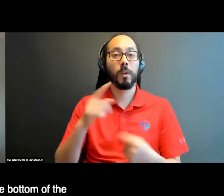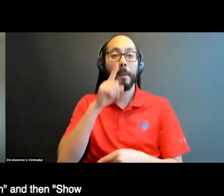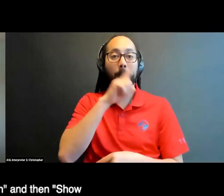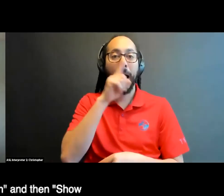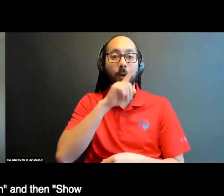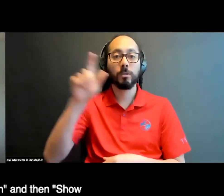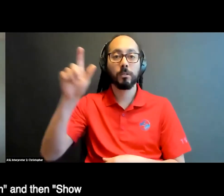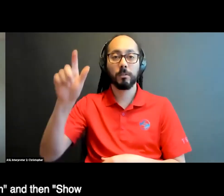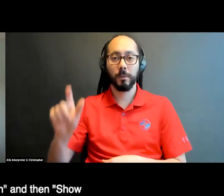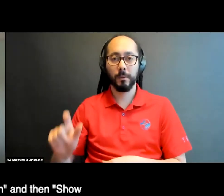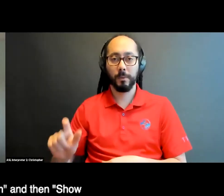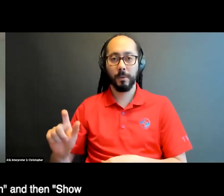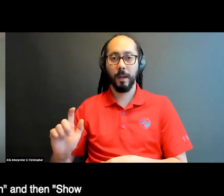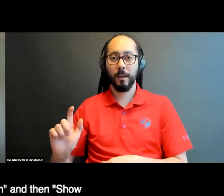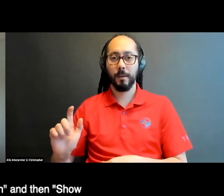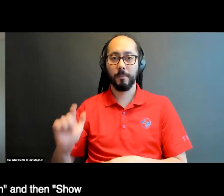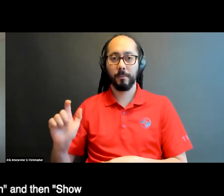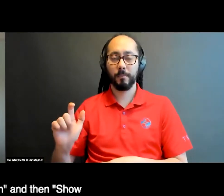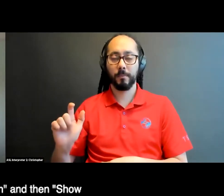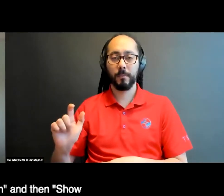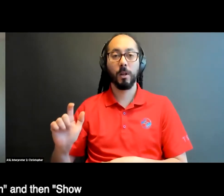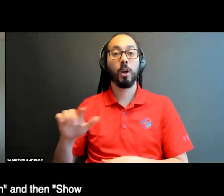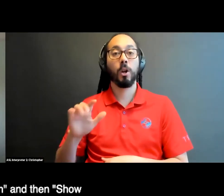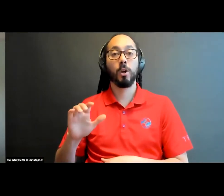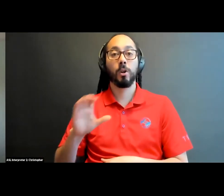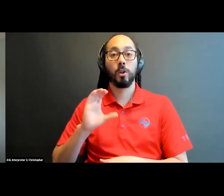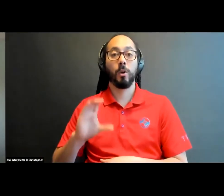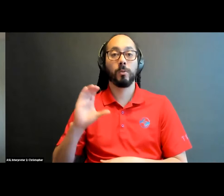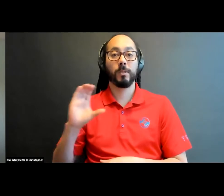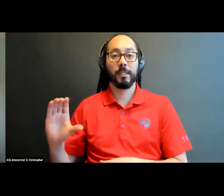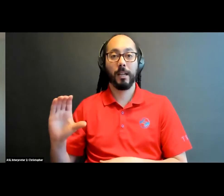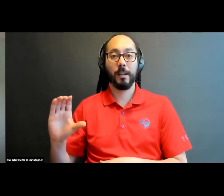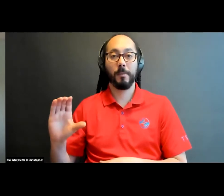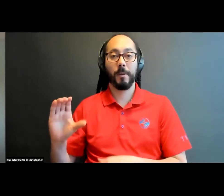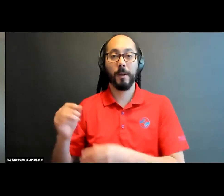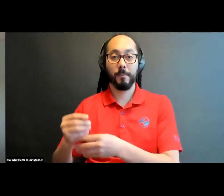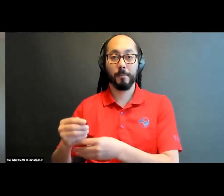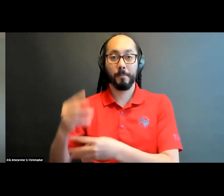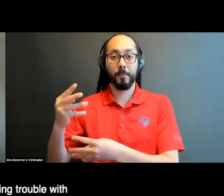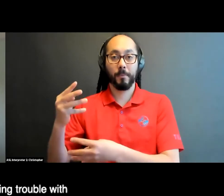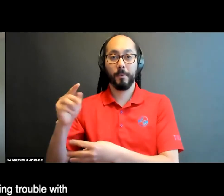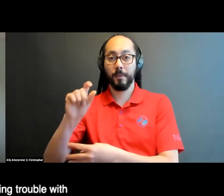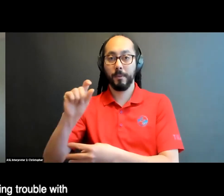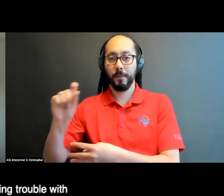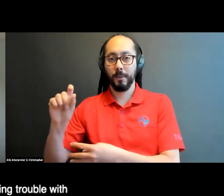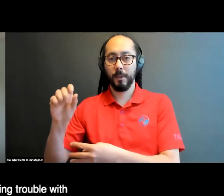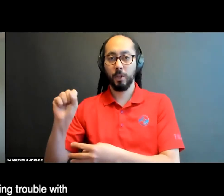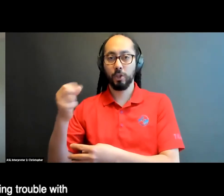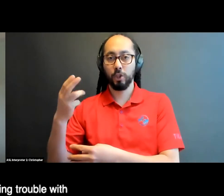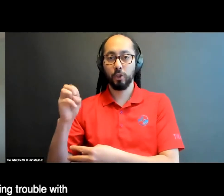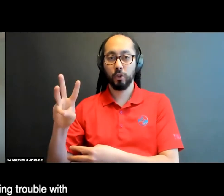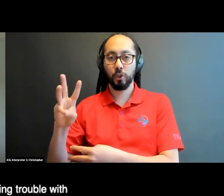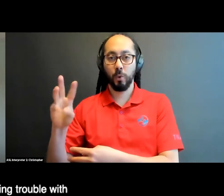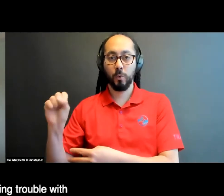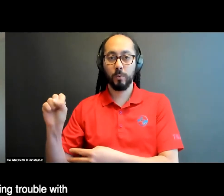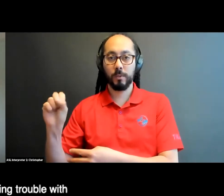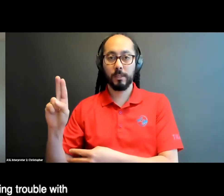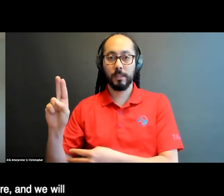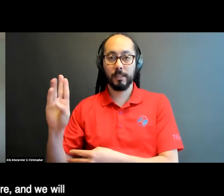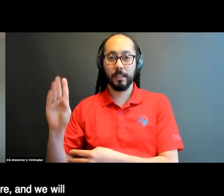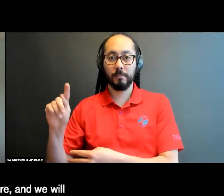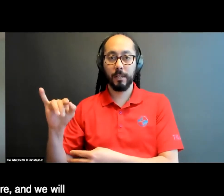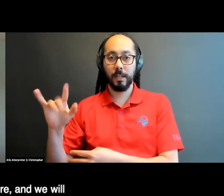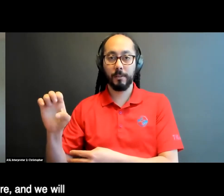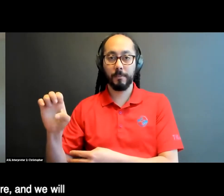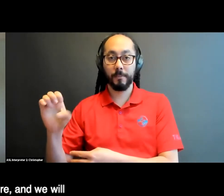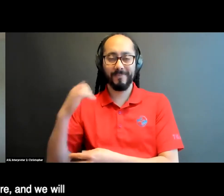select closed caption and then show subtitle. If you're having trouble with this, please use the raise